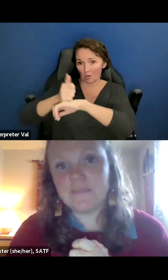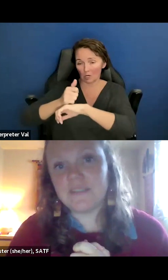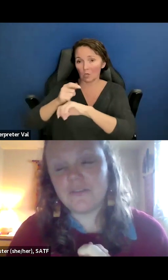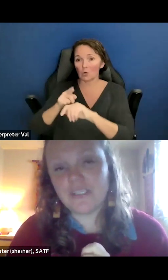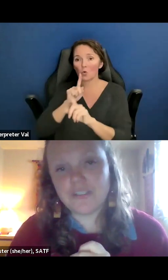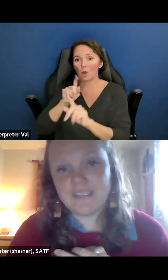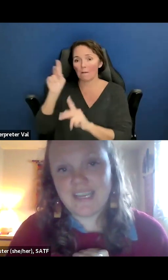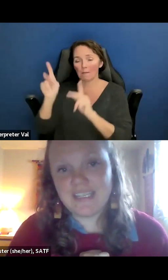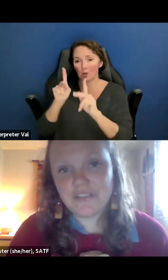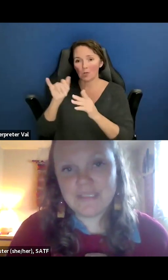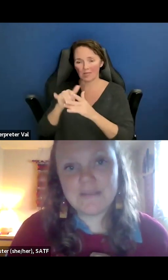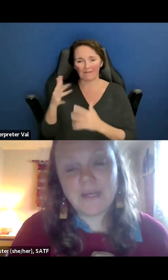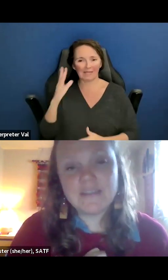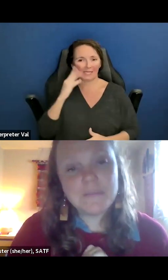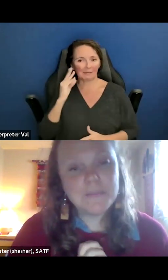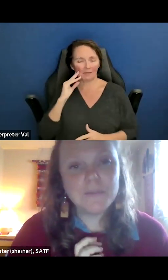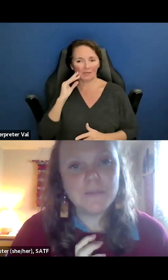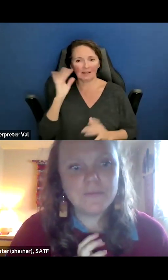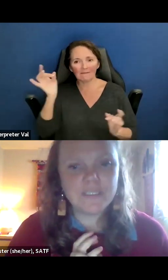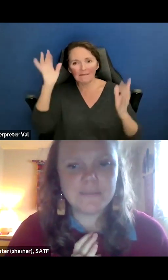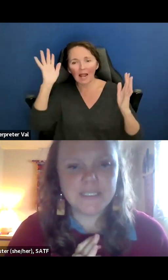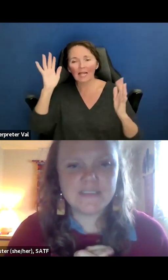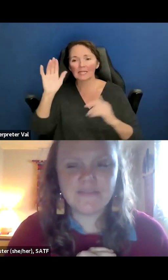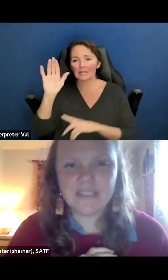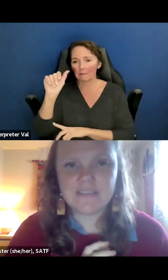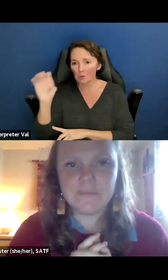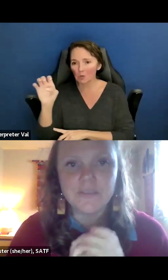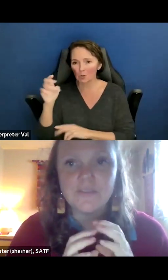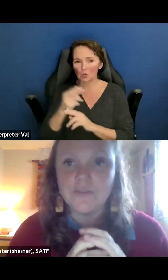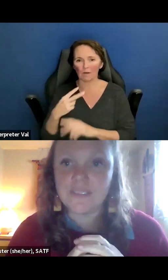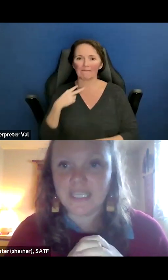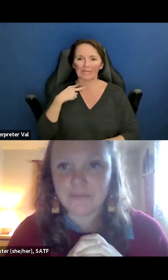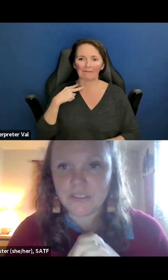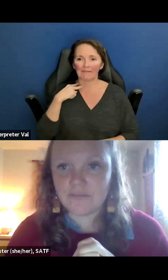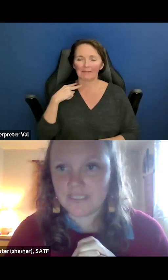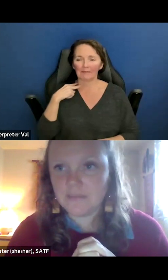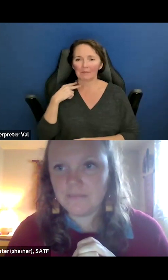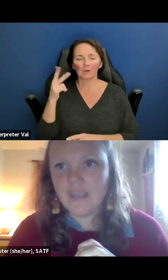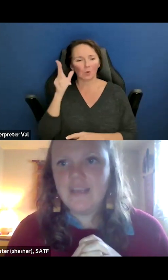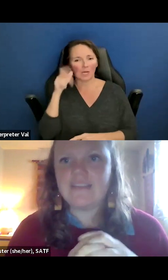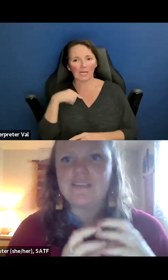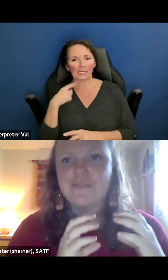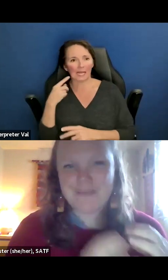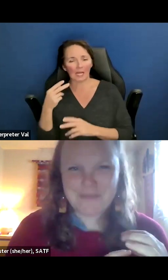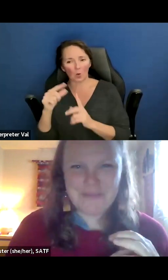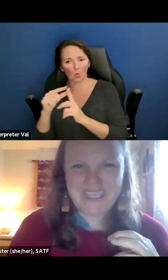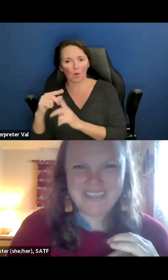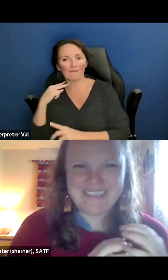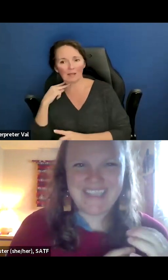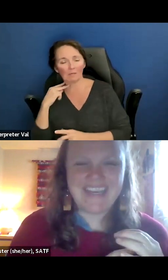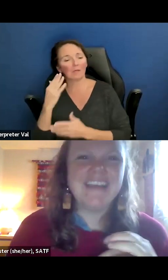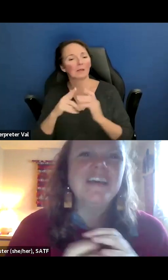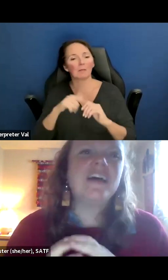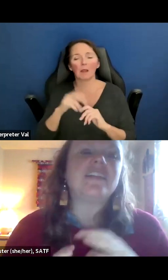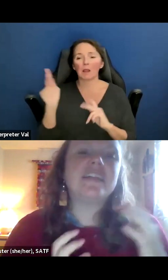the systems and structures designed to respond to people who've experienced violence and abuse use the language of victim. And so sometimes you might hear